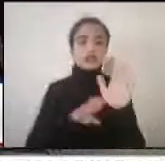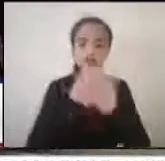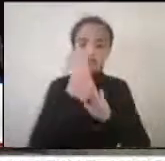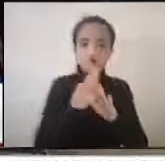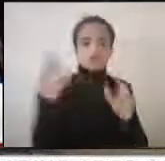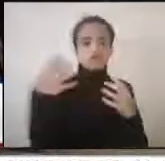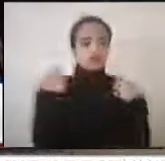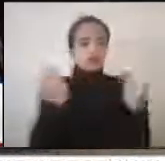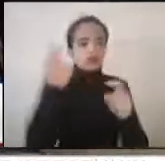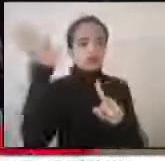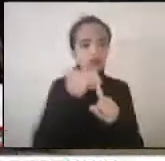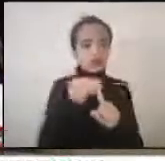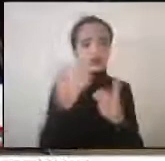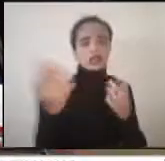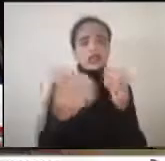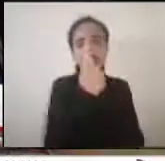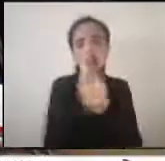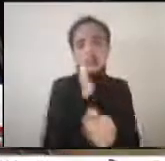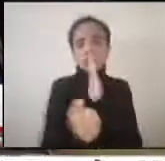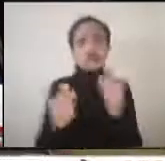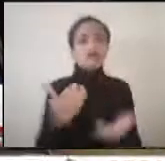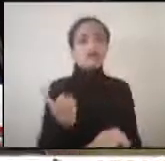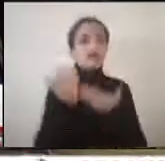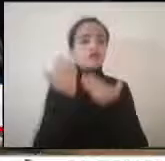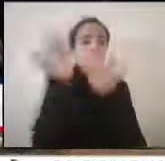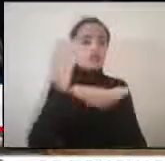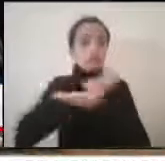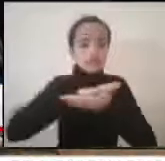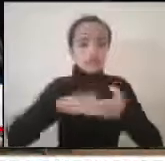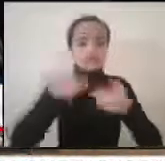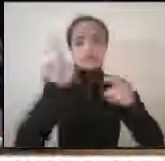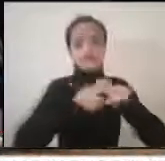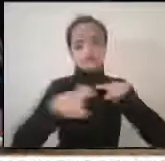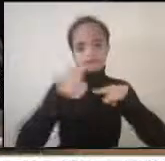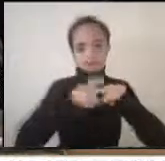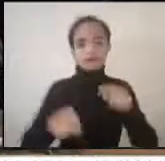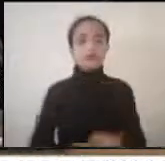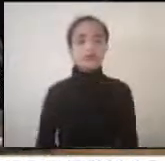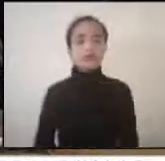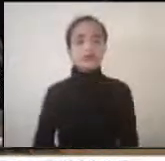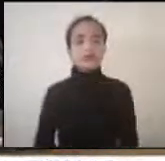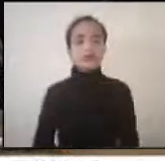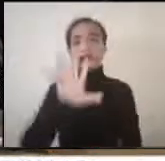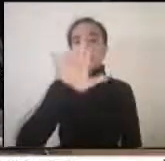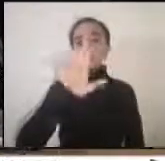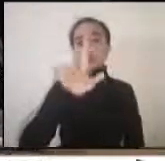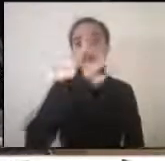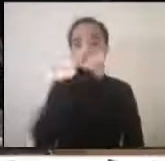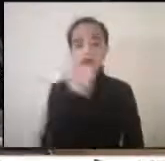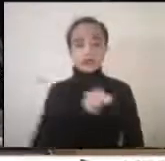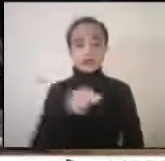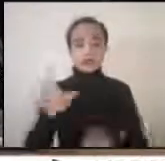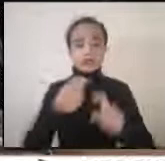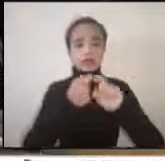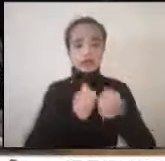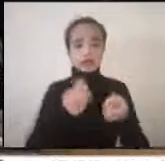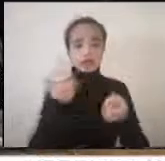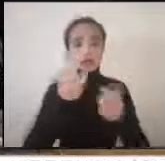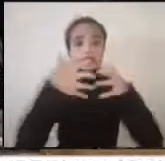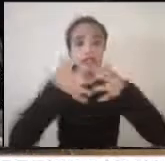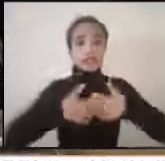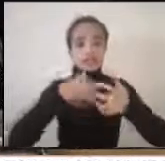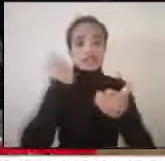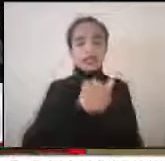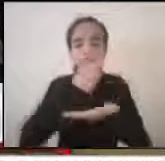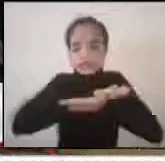energy. 25% from hydroelectric power plant. This is clean energy. We